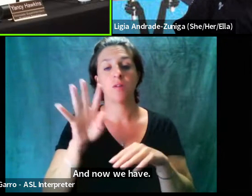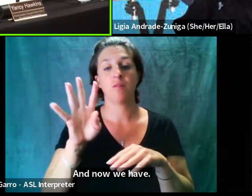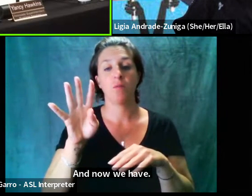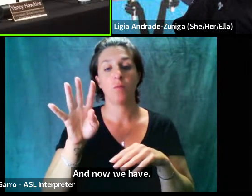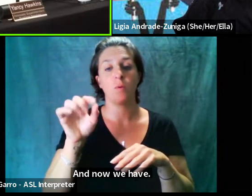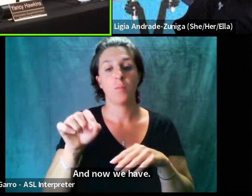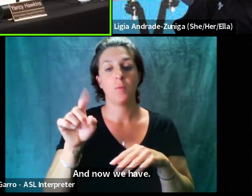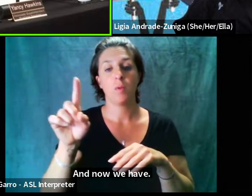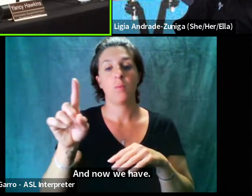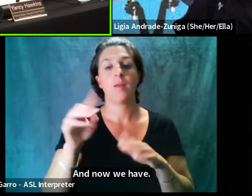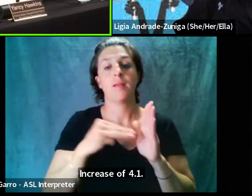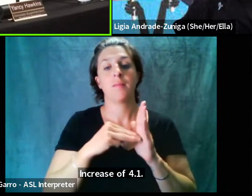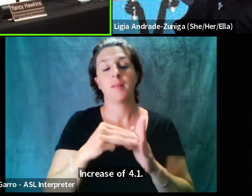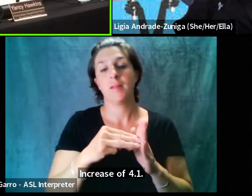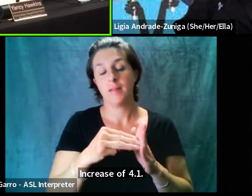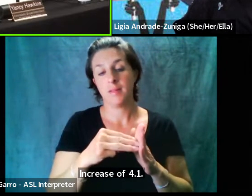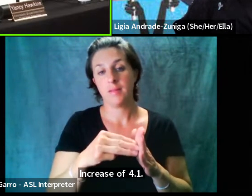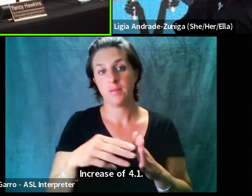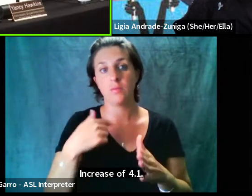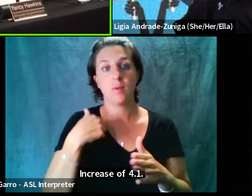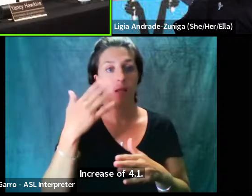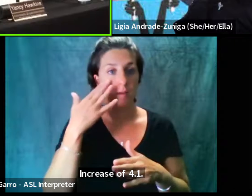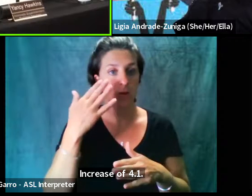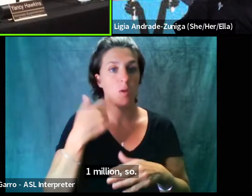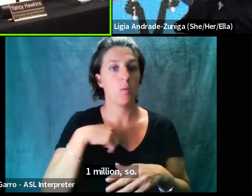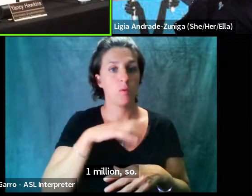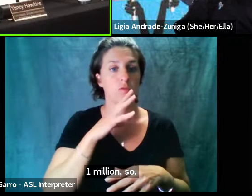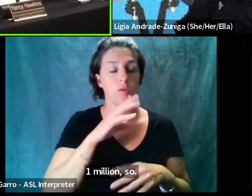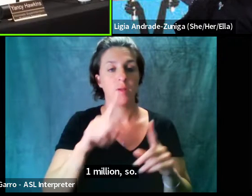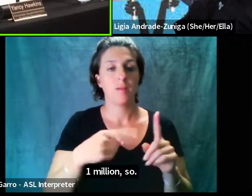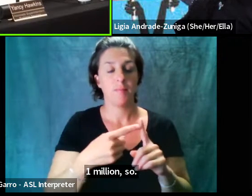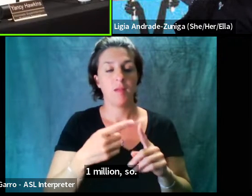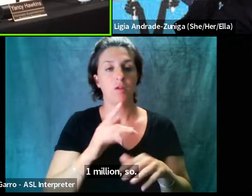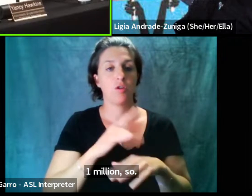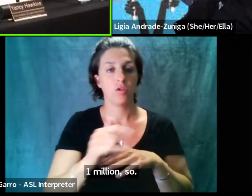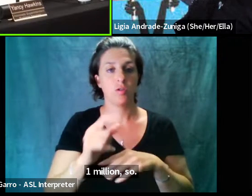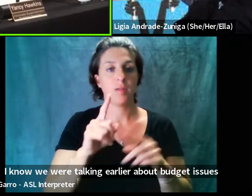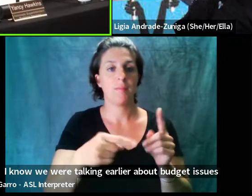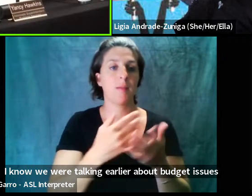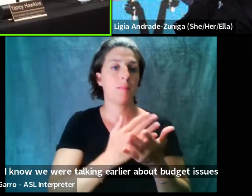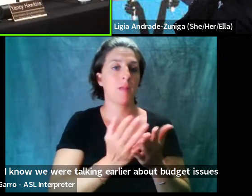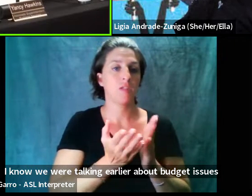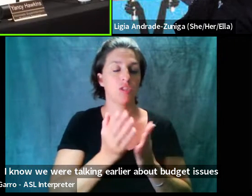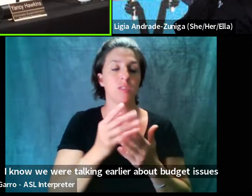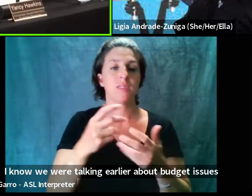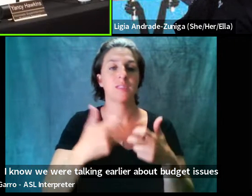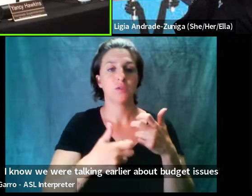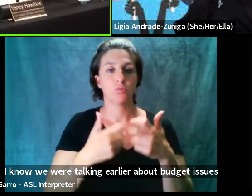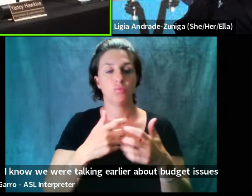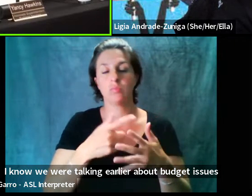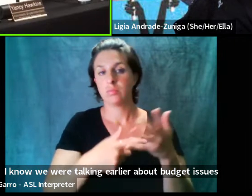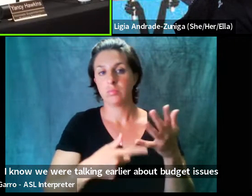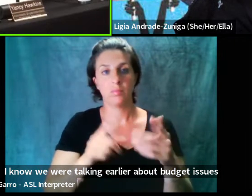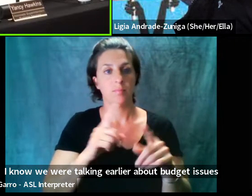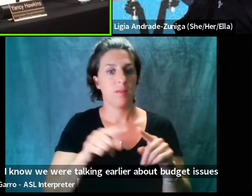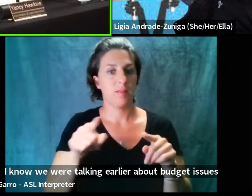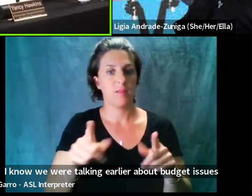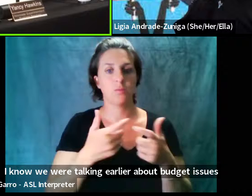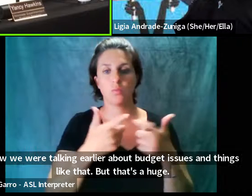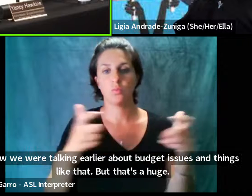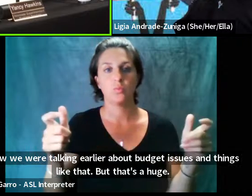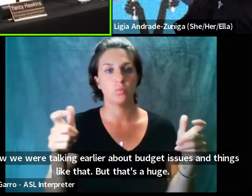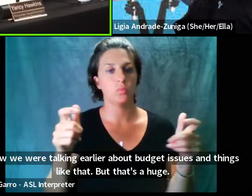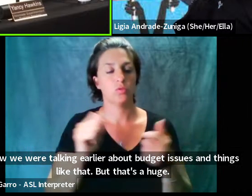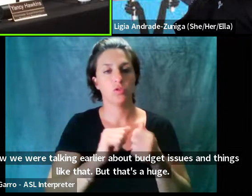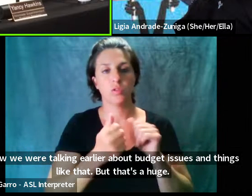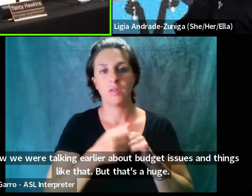million. So I know we were talking earlier about budget issues and things like that, but that's a huge change. Can